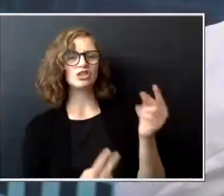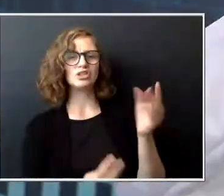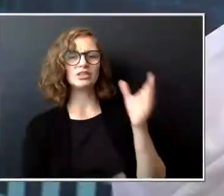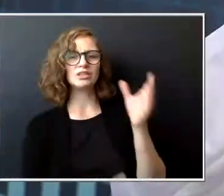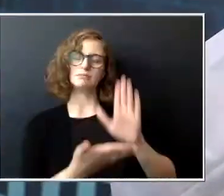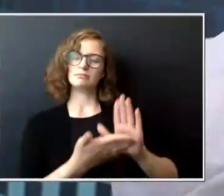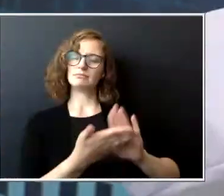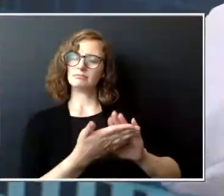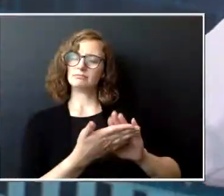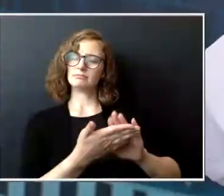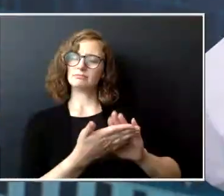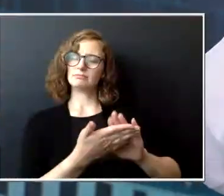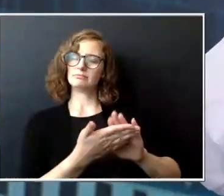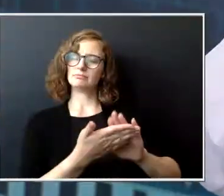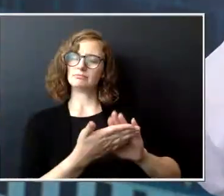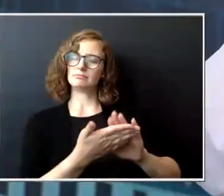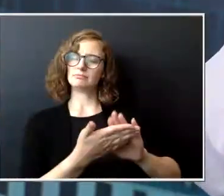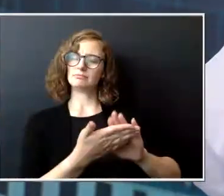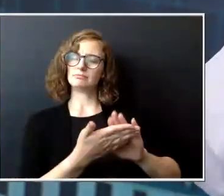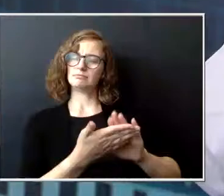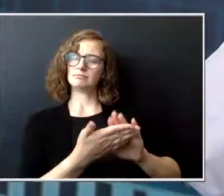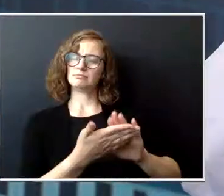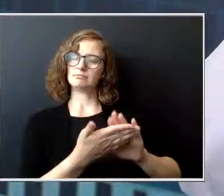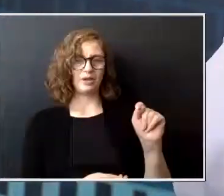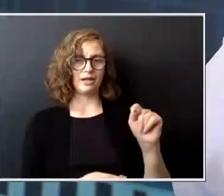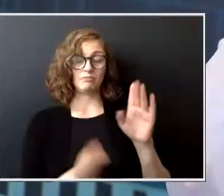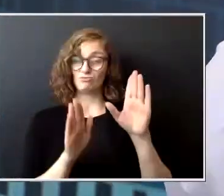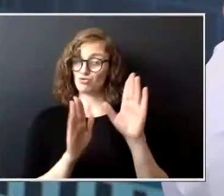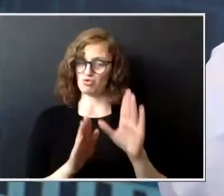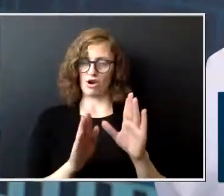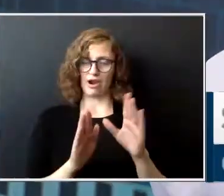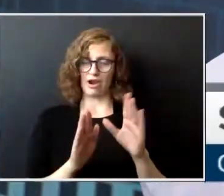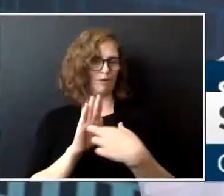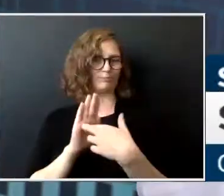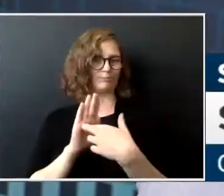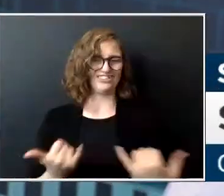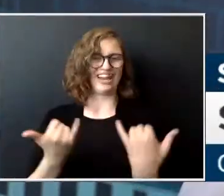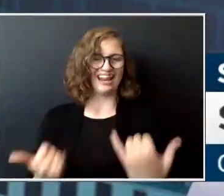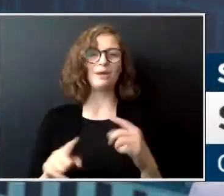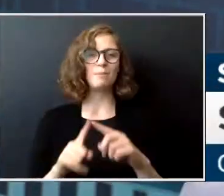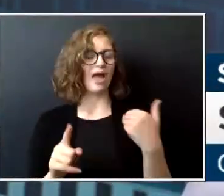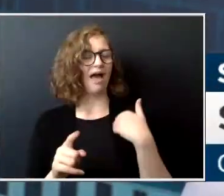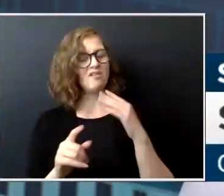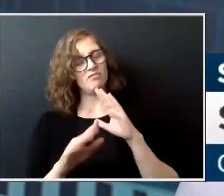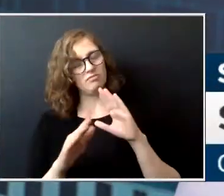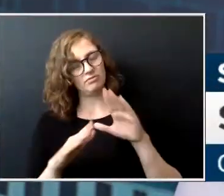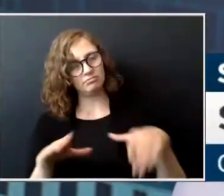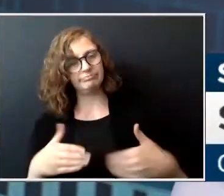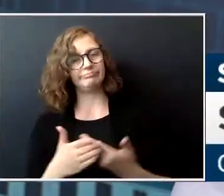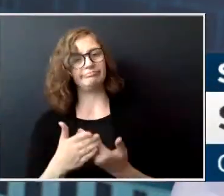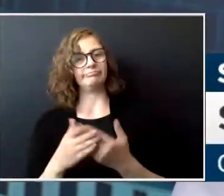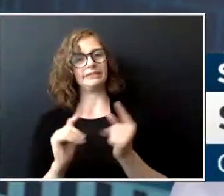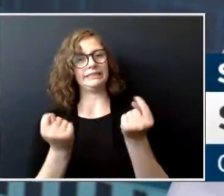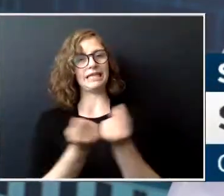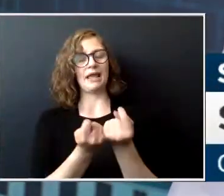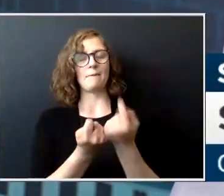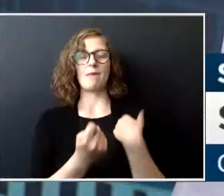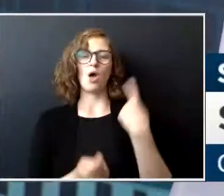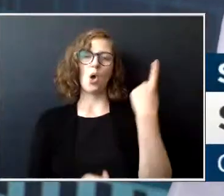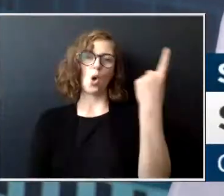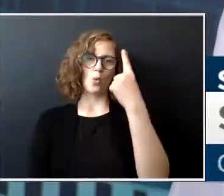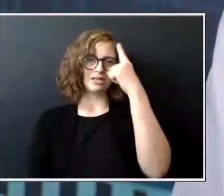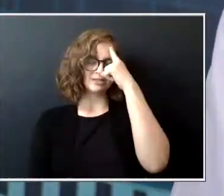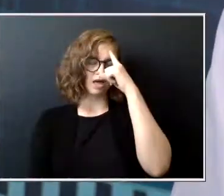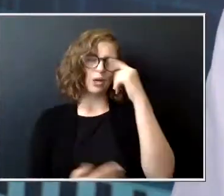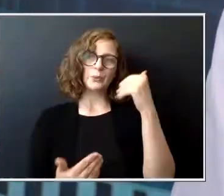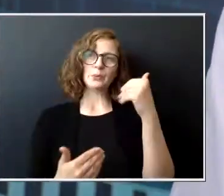Great representation here, but there's a whole team out there that are doing this work every day. It is a labor of love. I've always thought this is one of the hardest of all